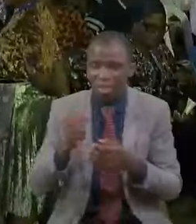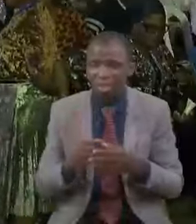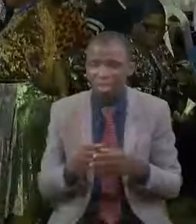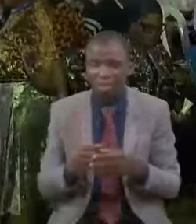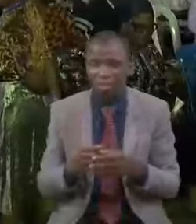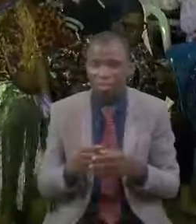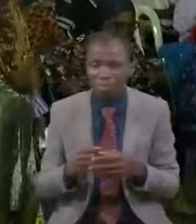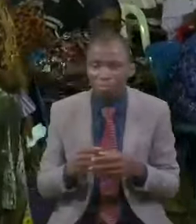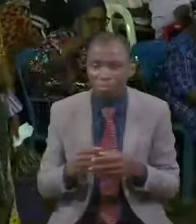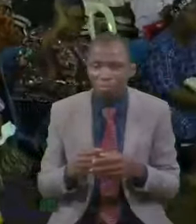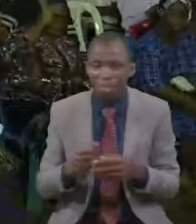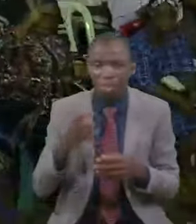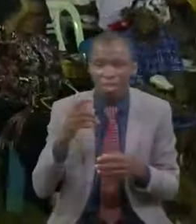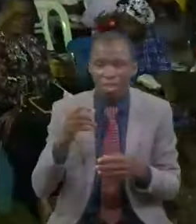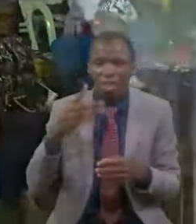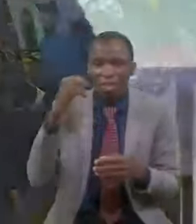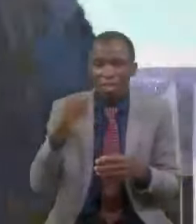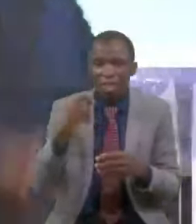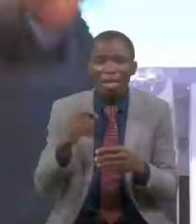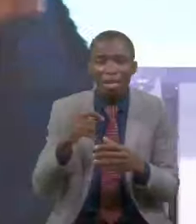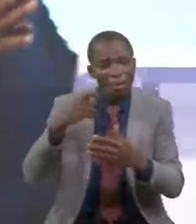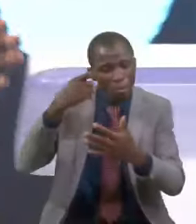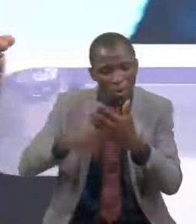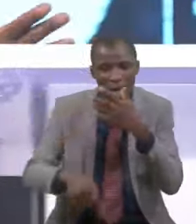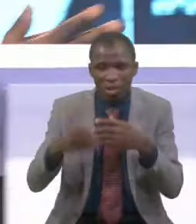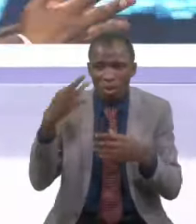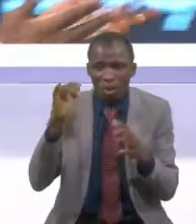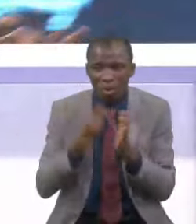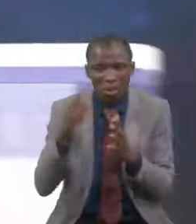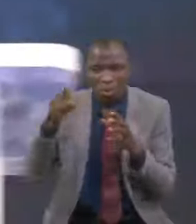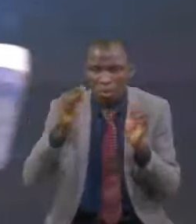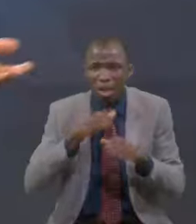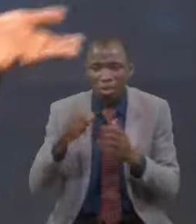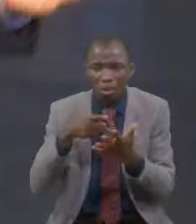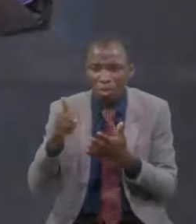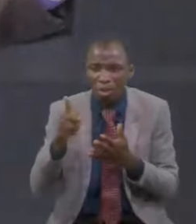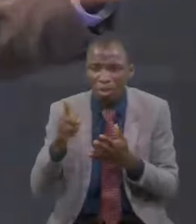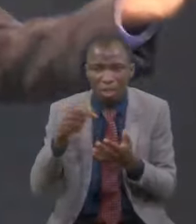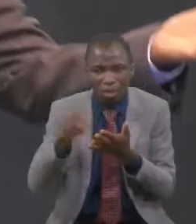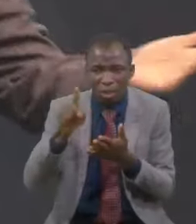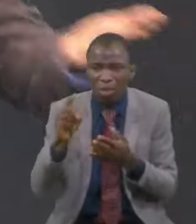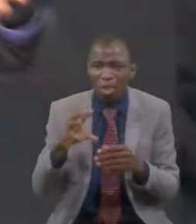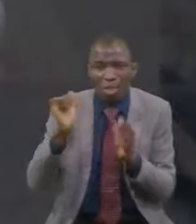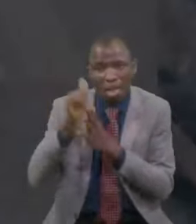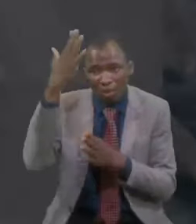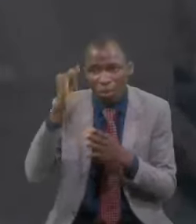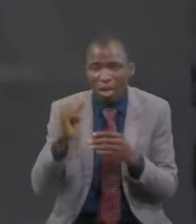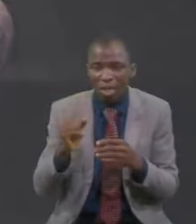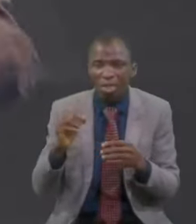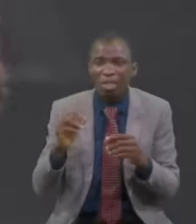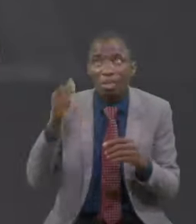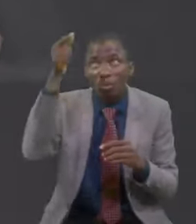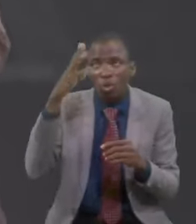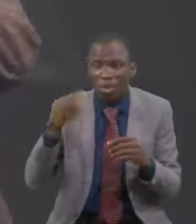The price of that, you cannot pay. That's why God said he cannot pay for that. She cannot pay